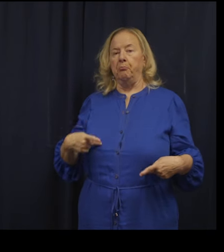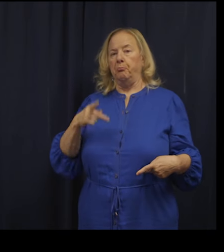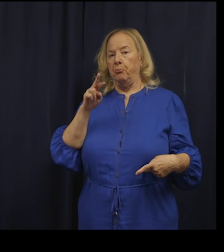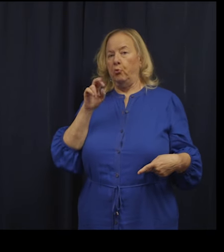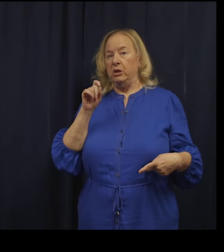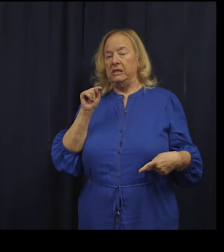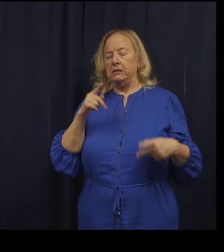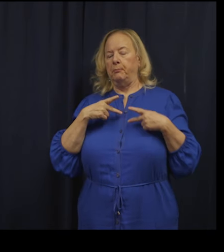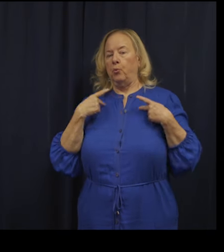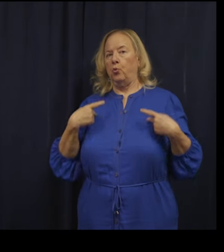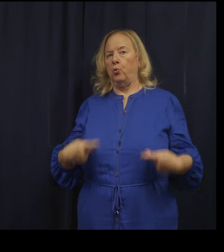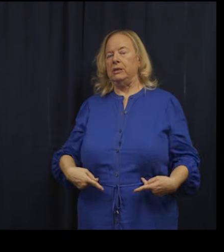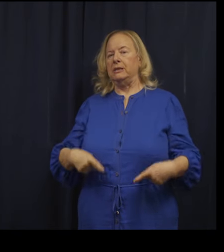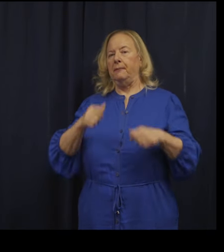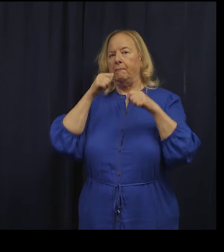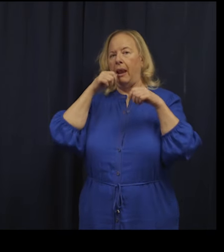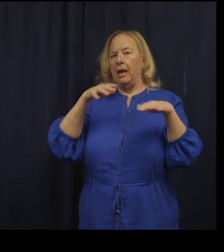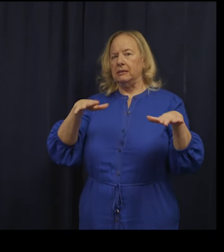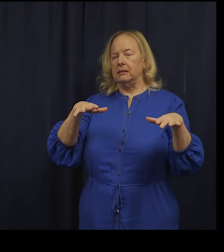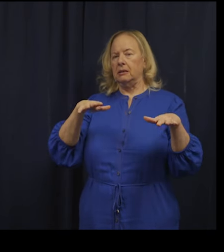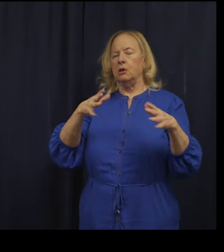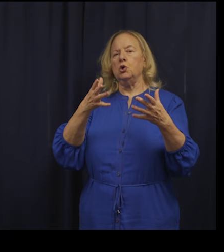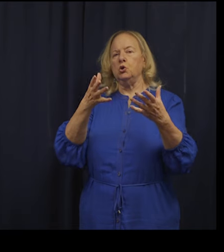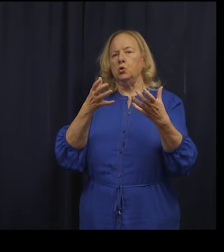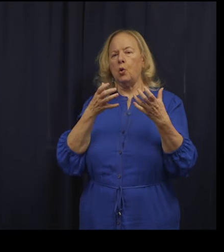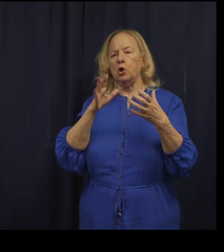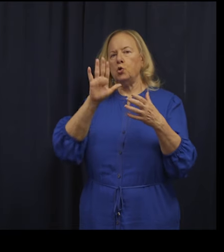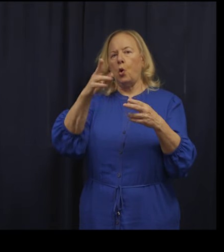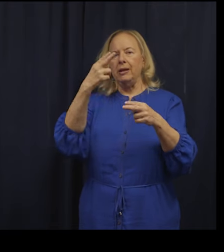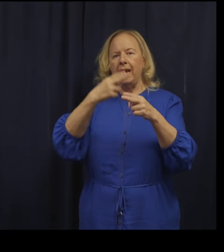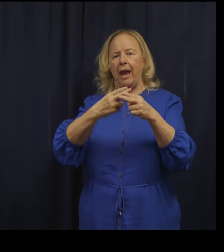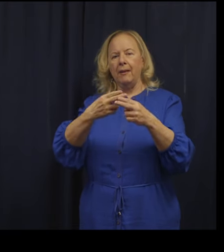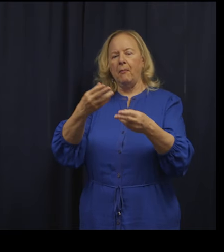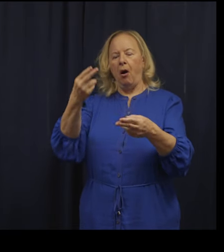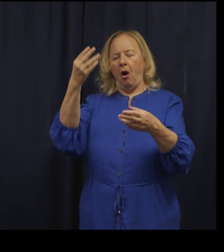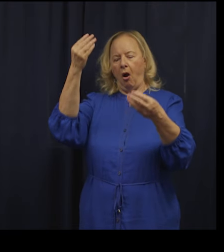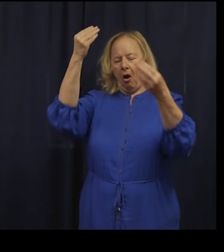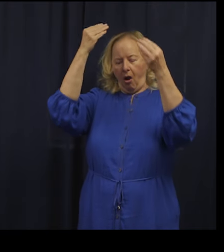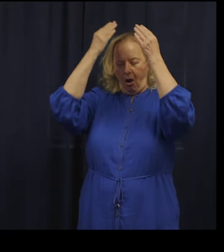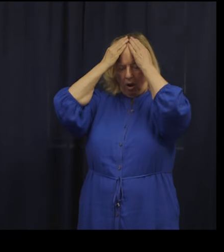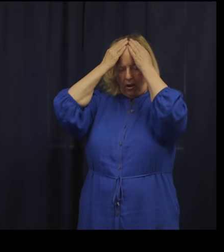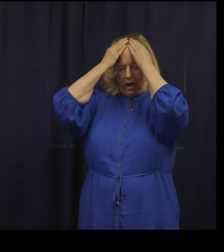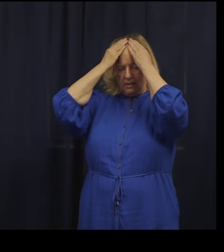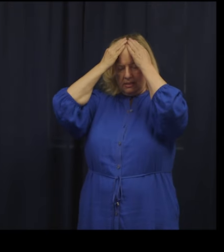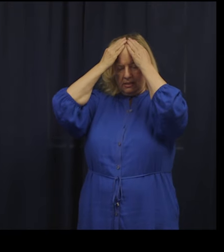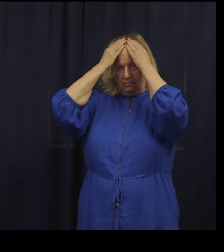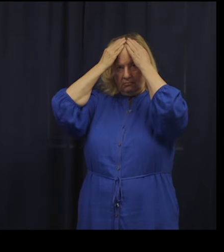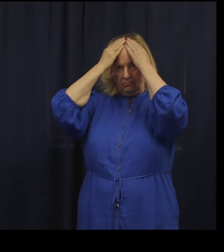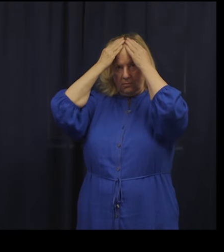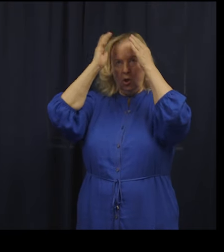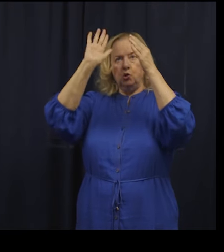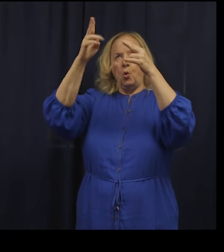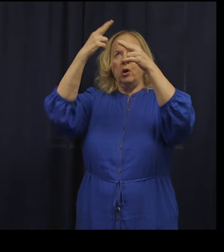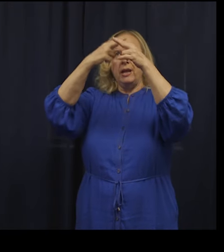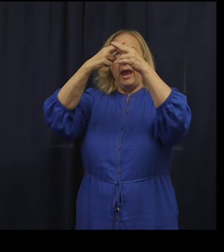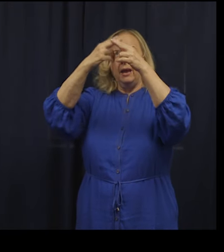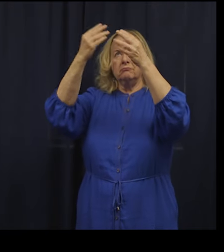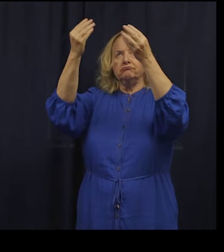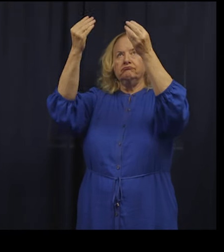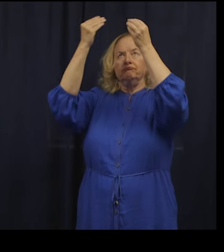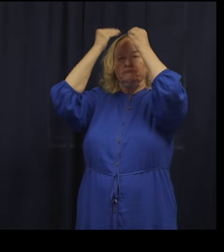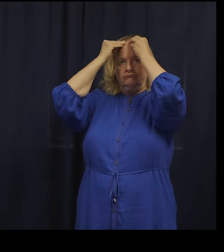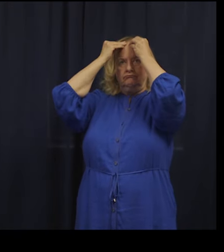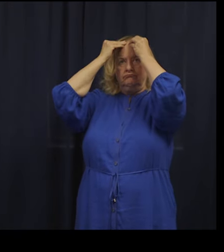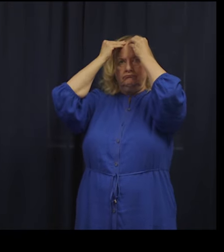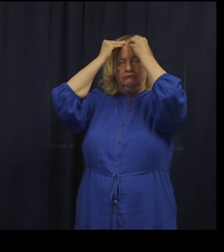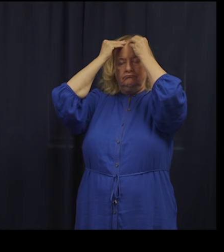blessing, you not only want to bless us, you want to put your name on us. You want to put this name of